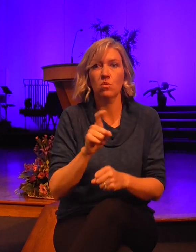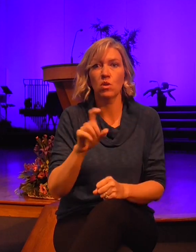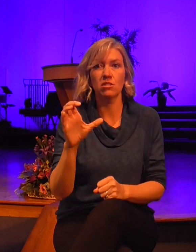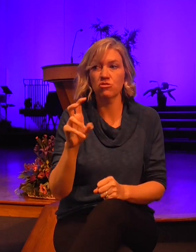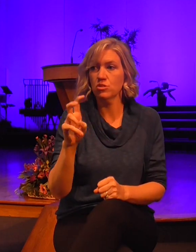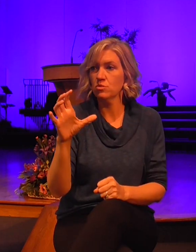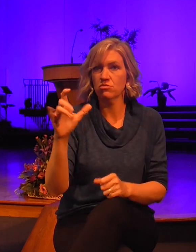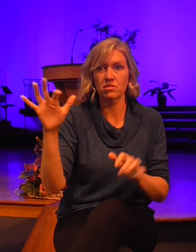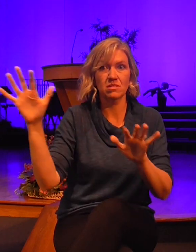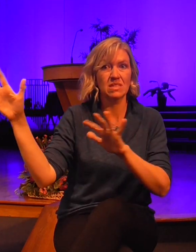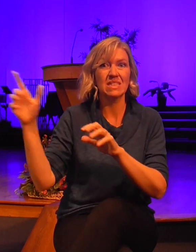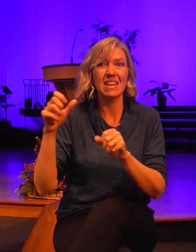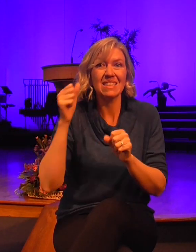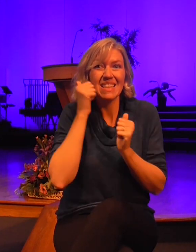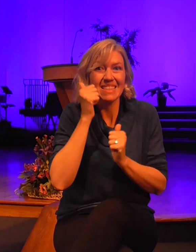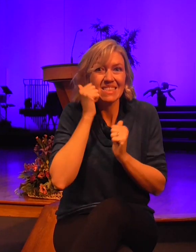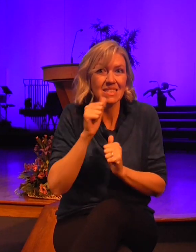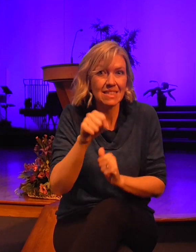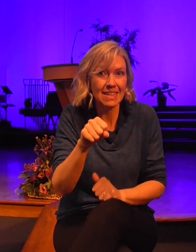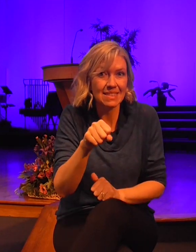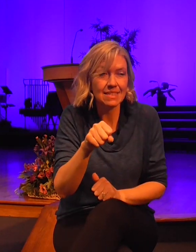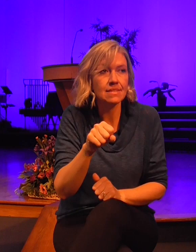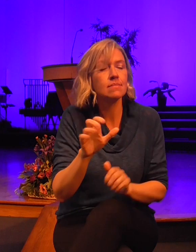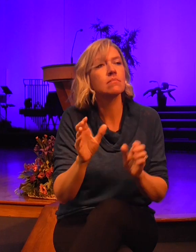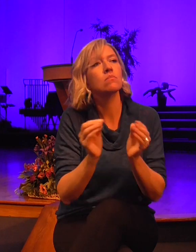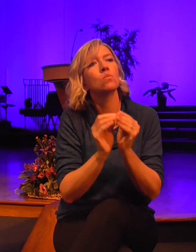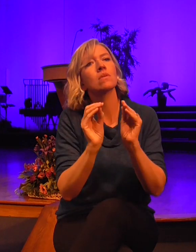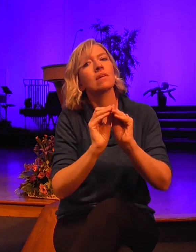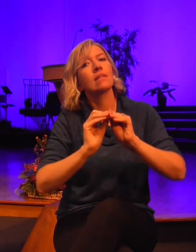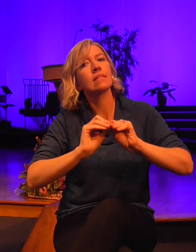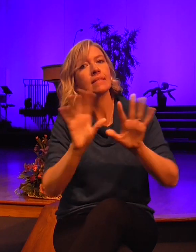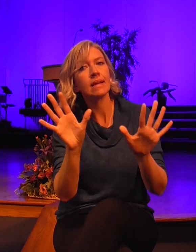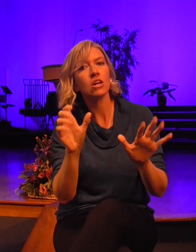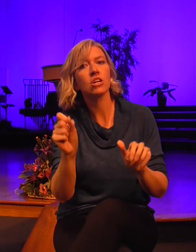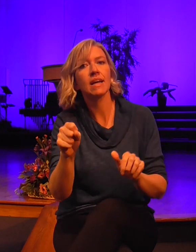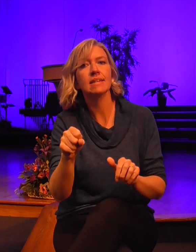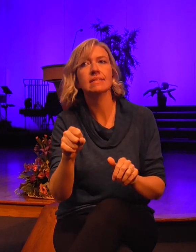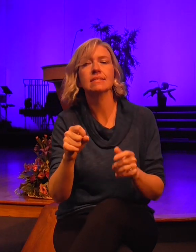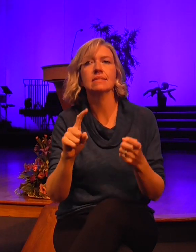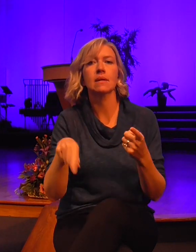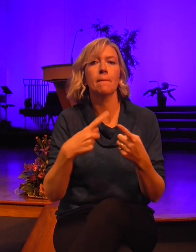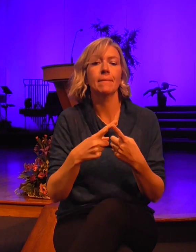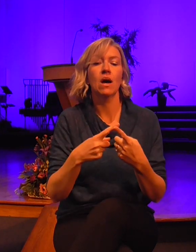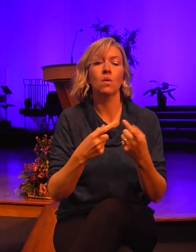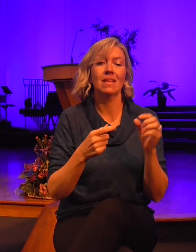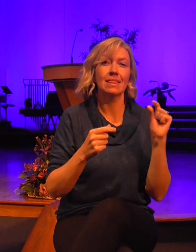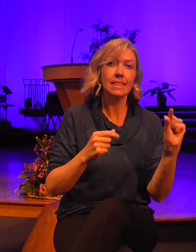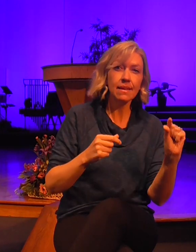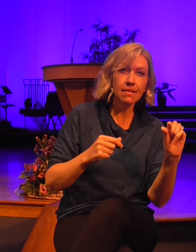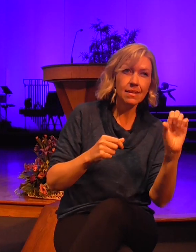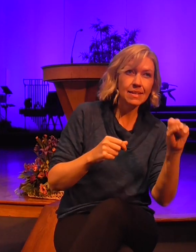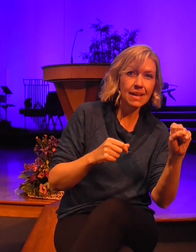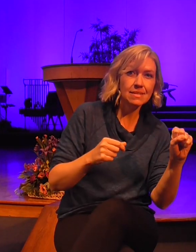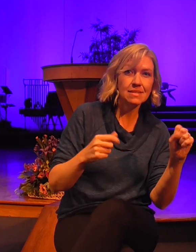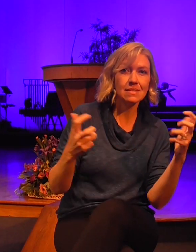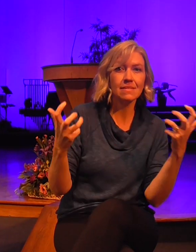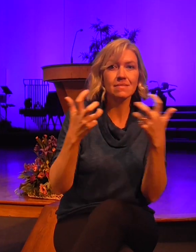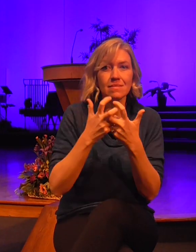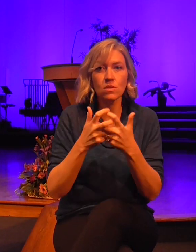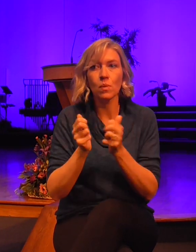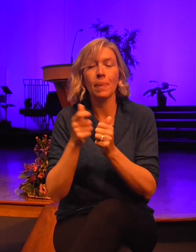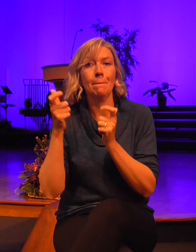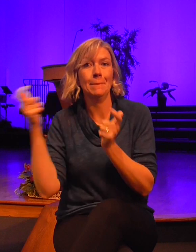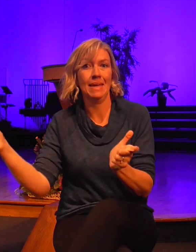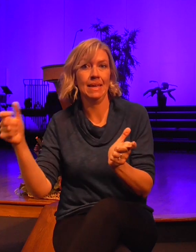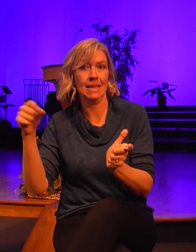day. And the clarity of yes is about aligning our little yeses with the big yes that we want to create.